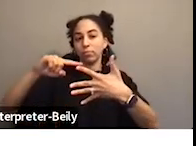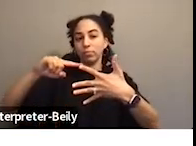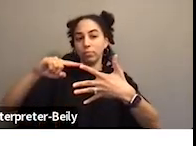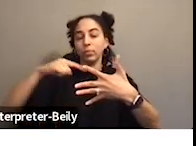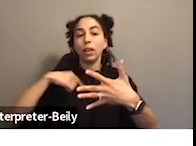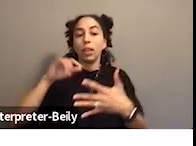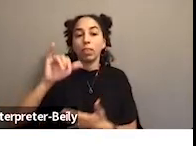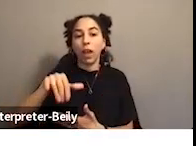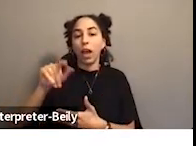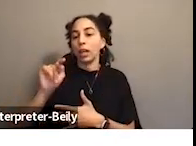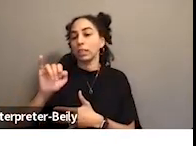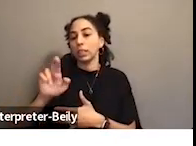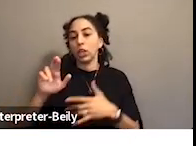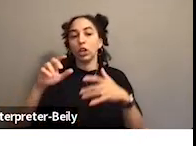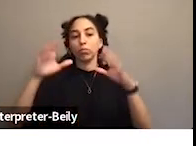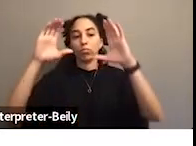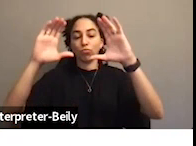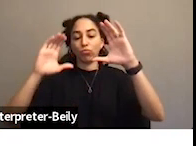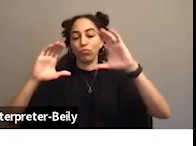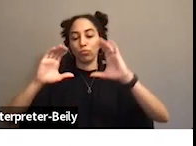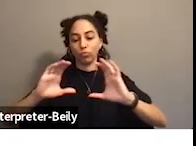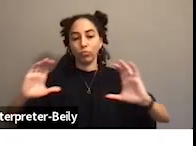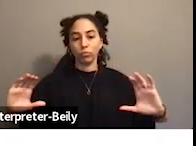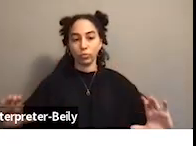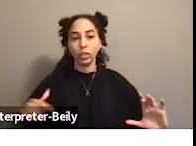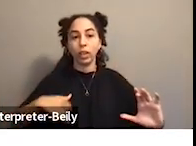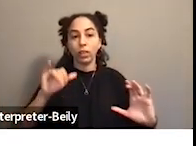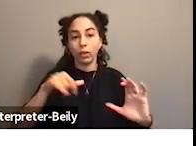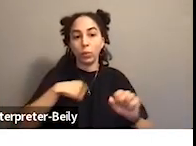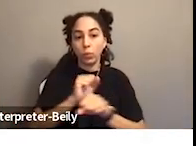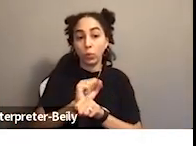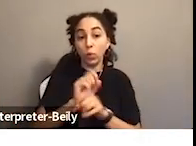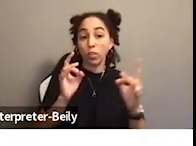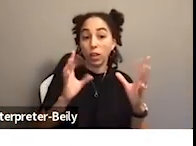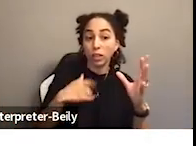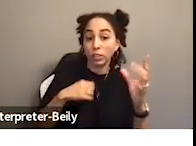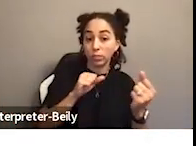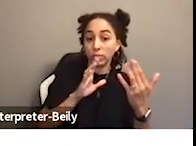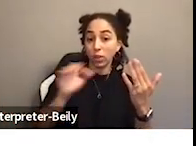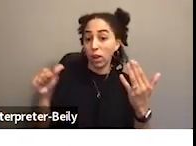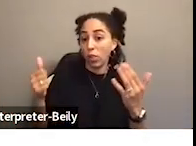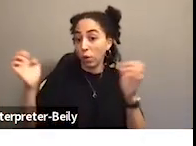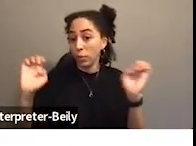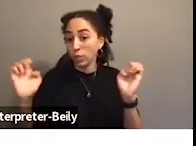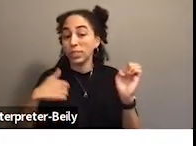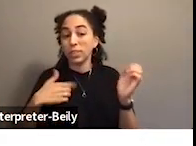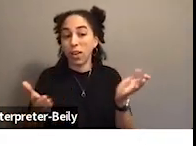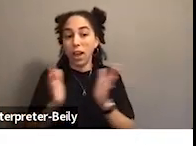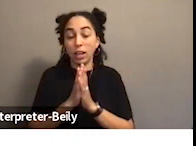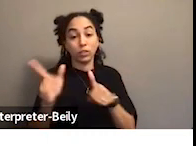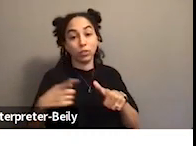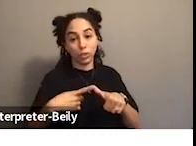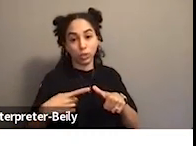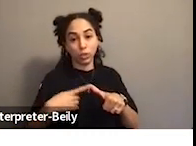tiered system in which providers who are facing workforce crisis or other emergencies are asked to, first of